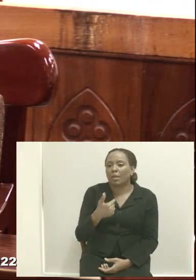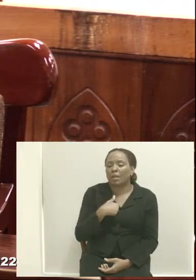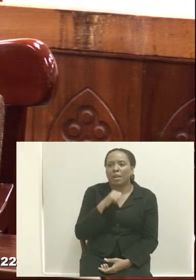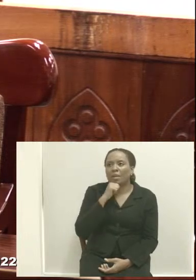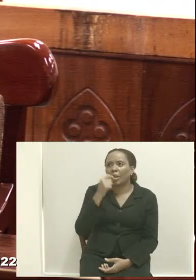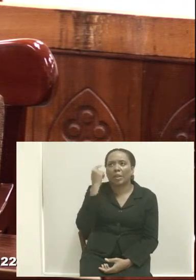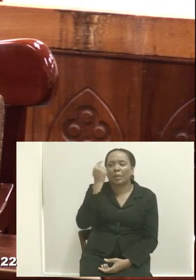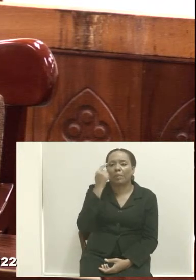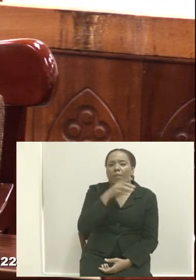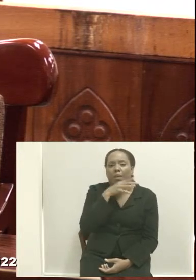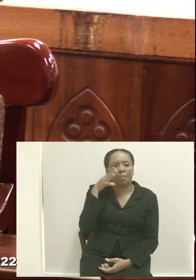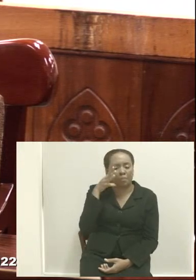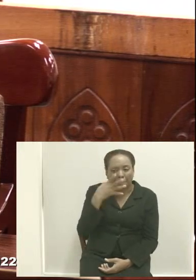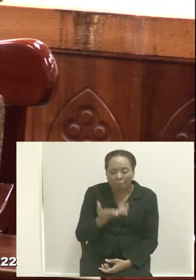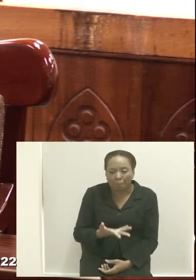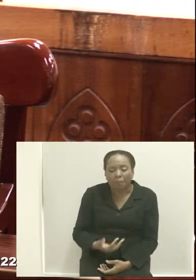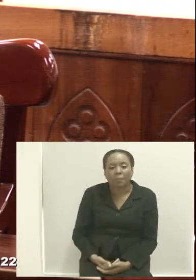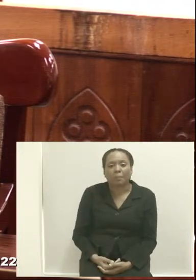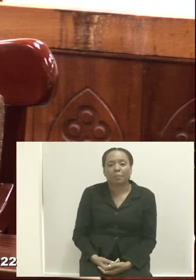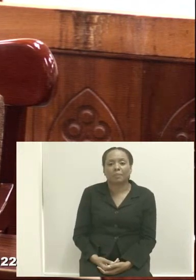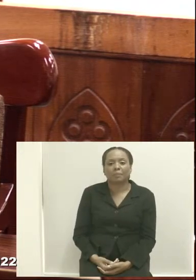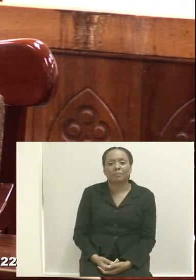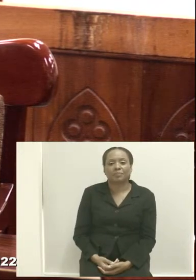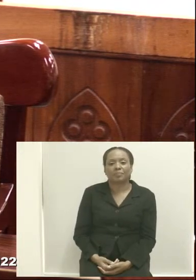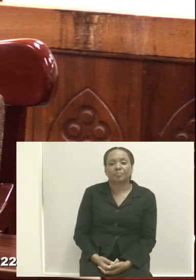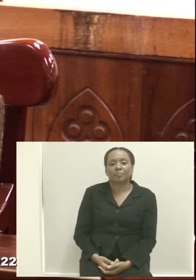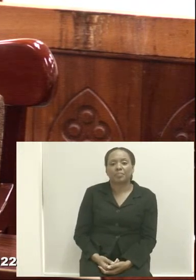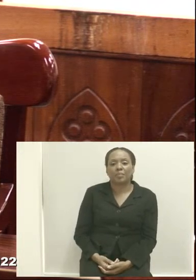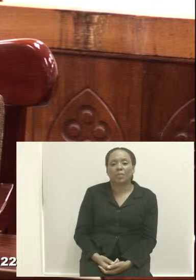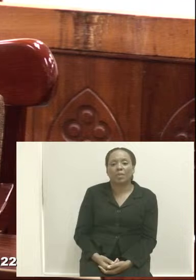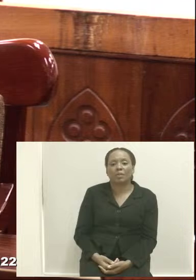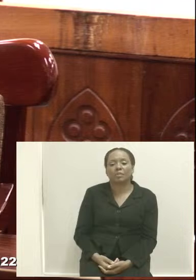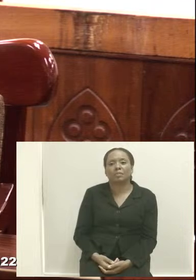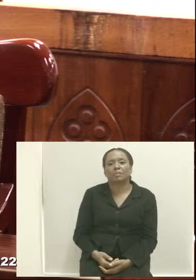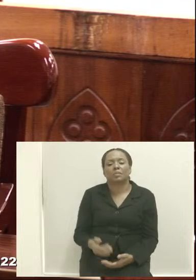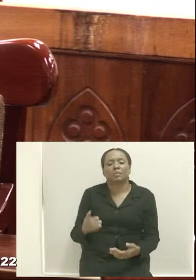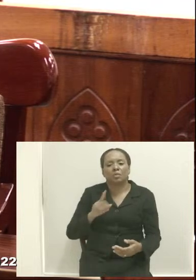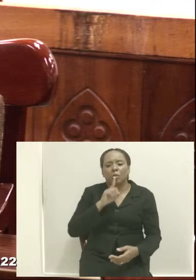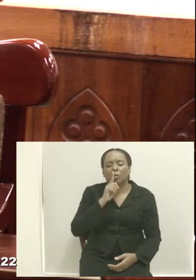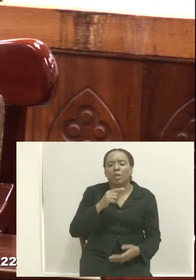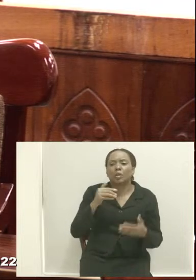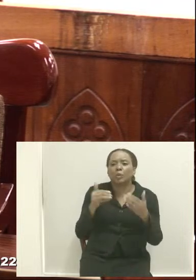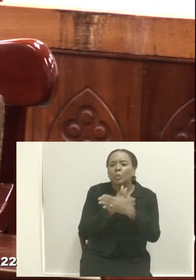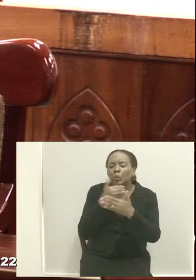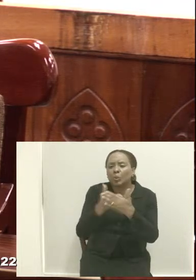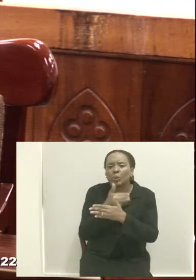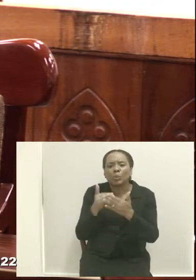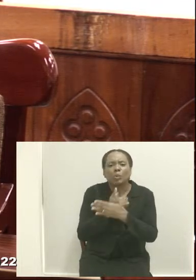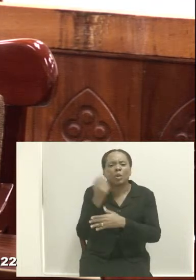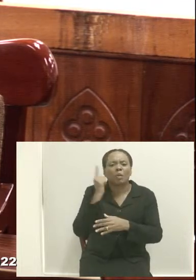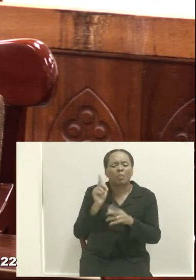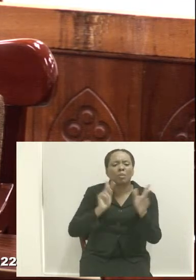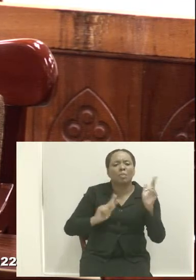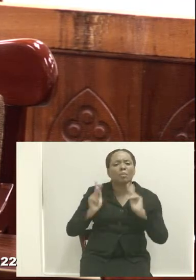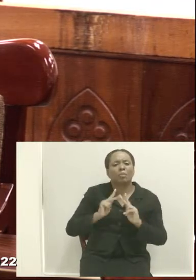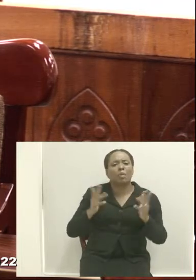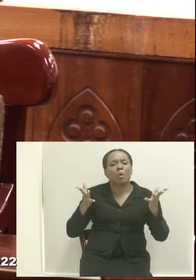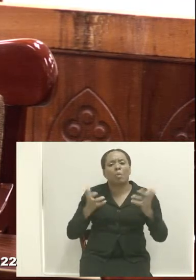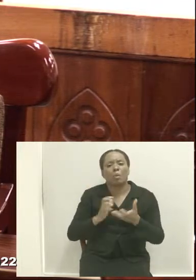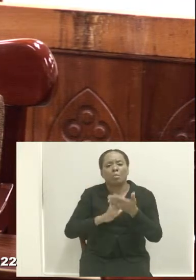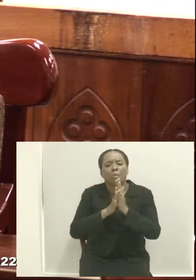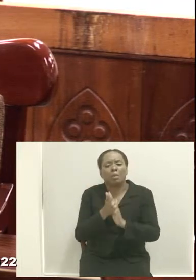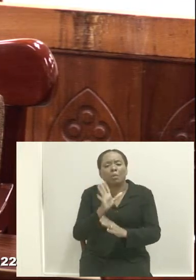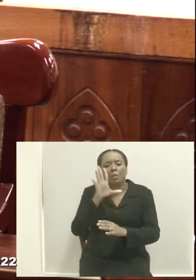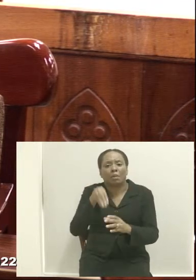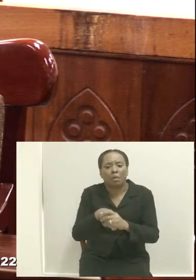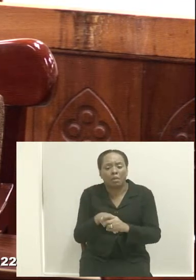a new and emerging area for young entrepreneurs. I know you'd want to seize the opportunity to tell